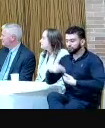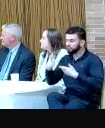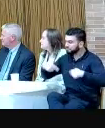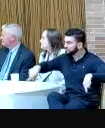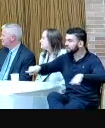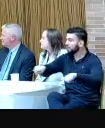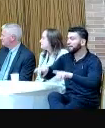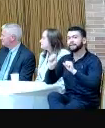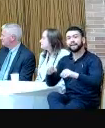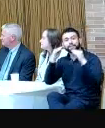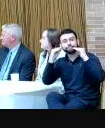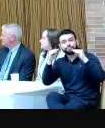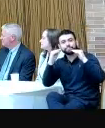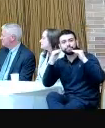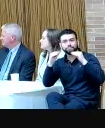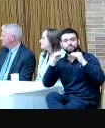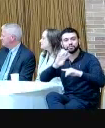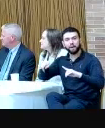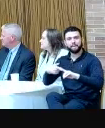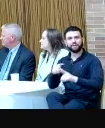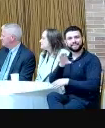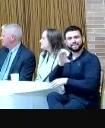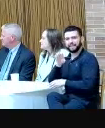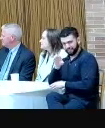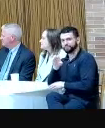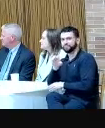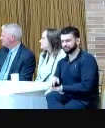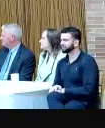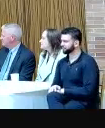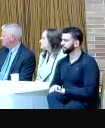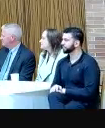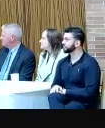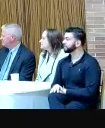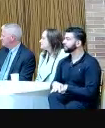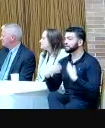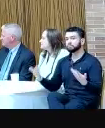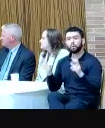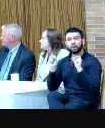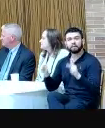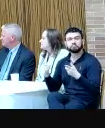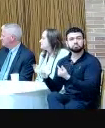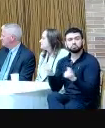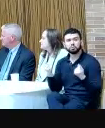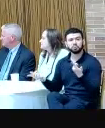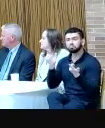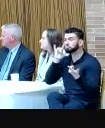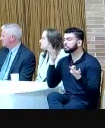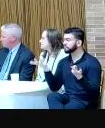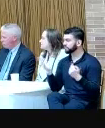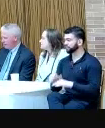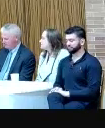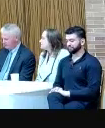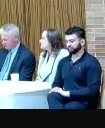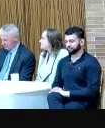to instruct you with your three hours of CE okay so what are we going to do